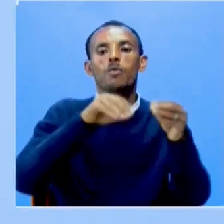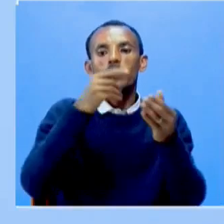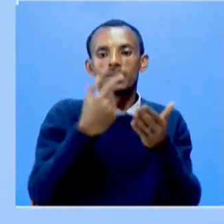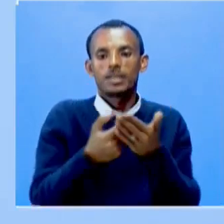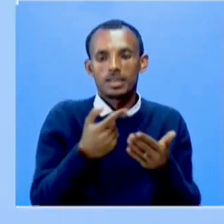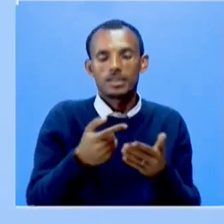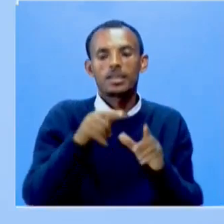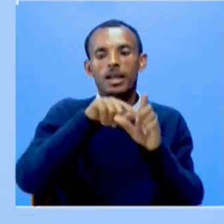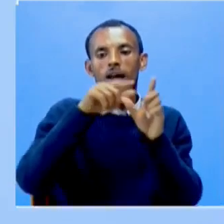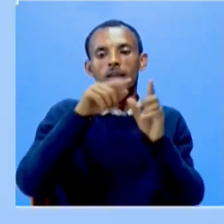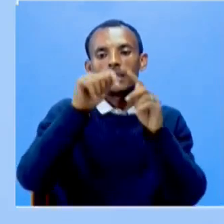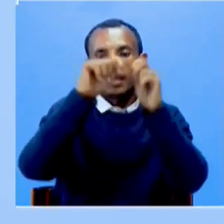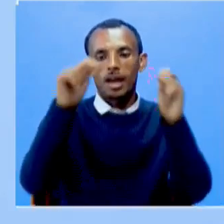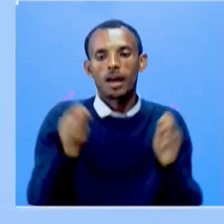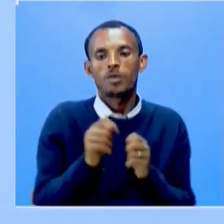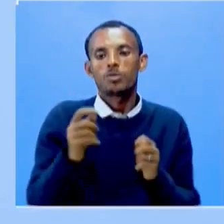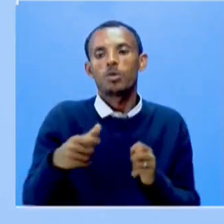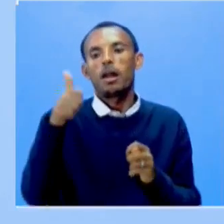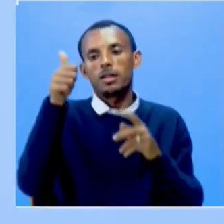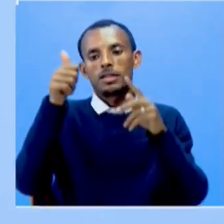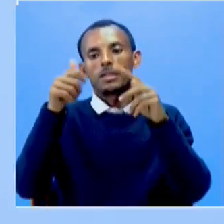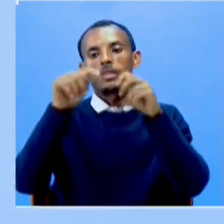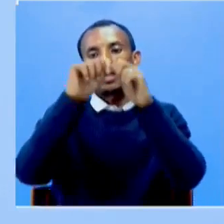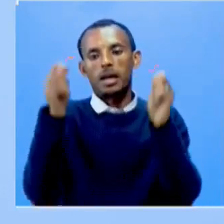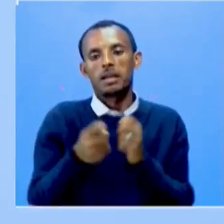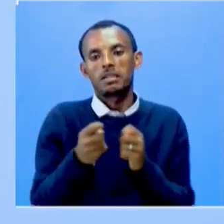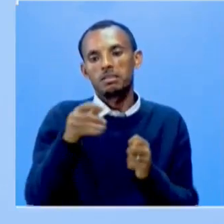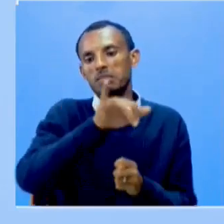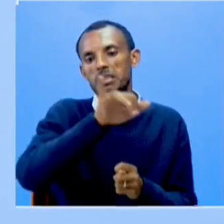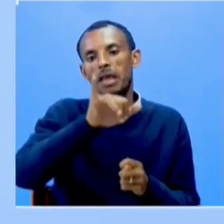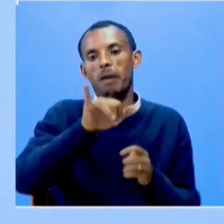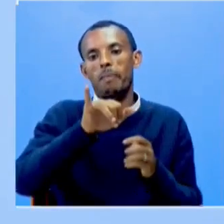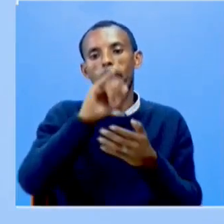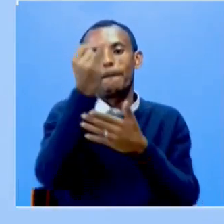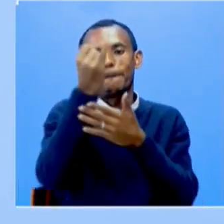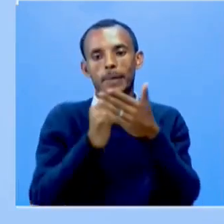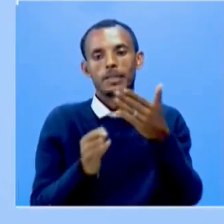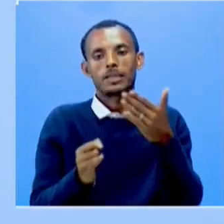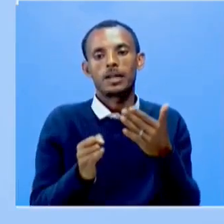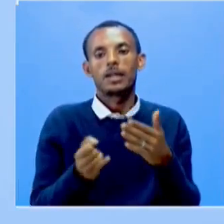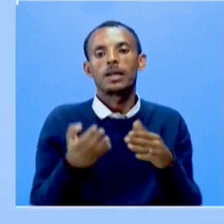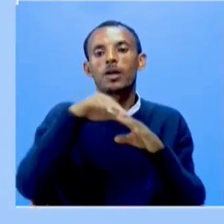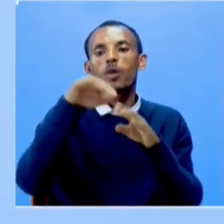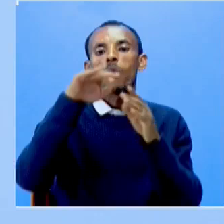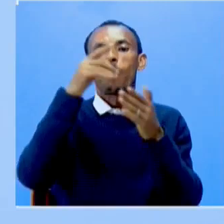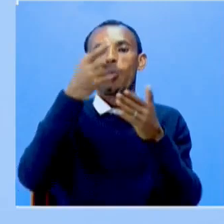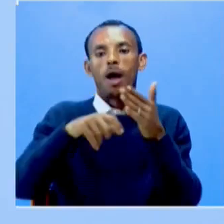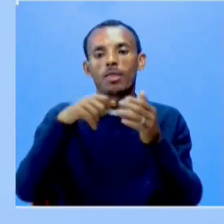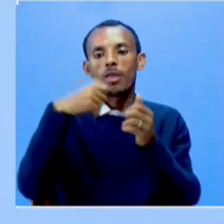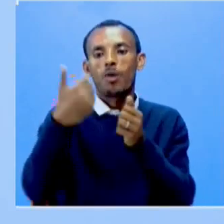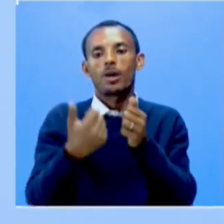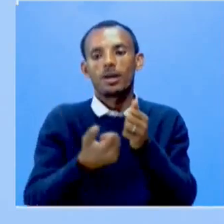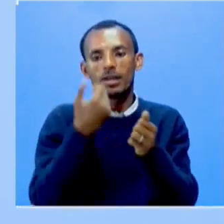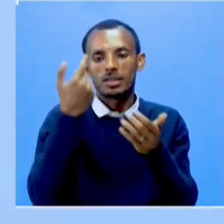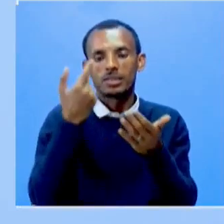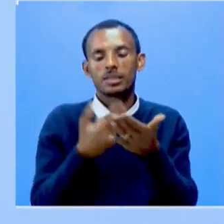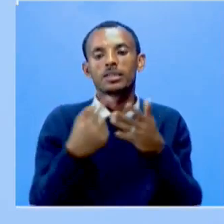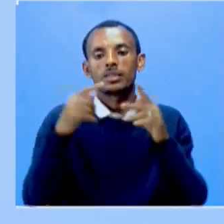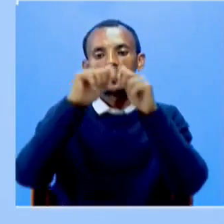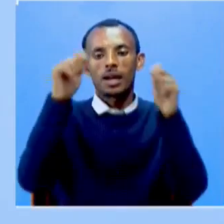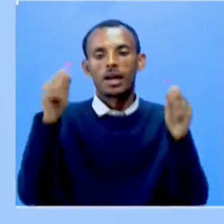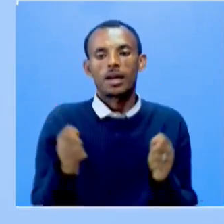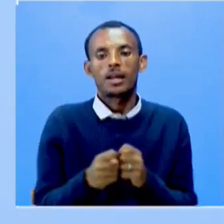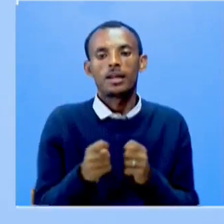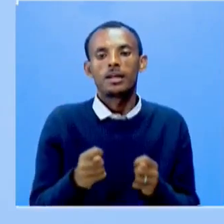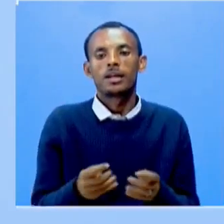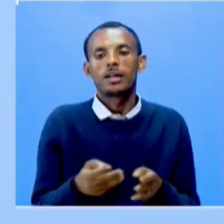completely fits. That's the exact copy of the other. So, in what order can we fit these two triangles? Let me write this